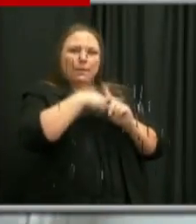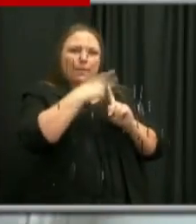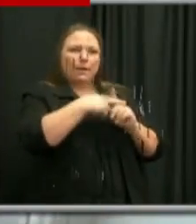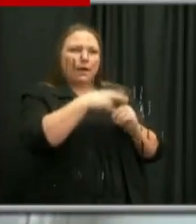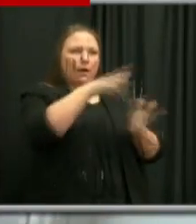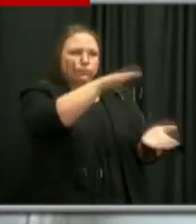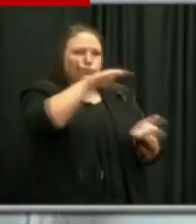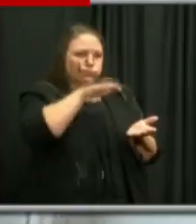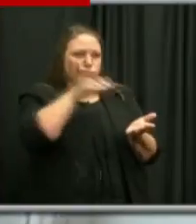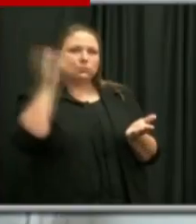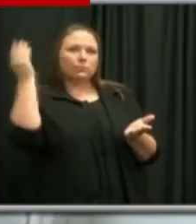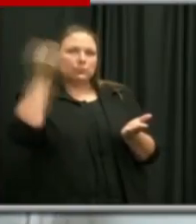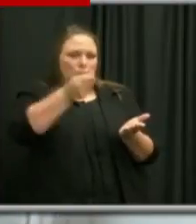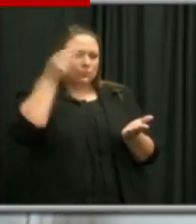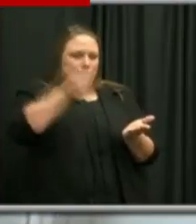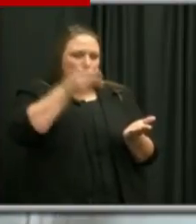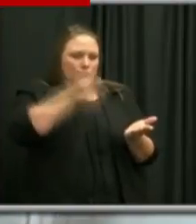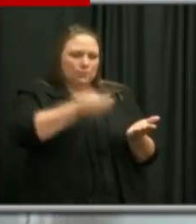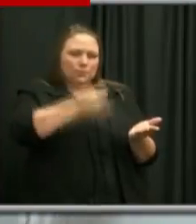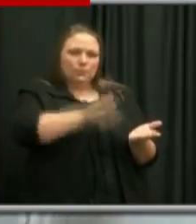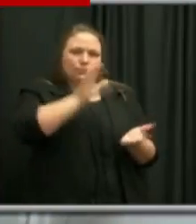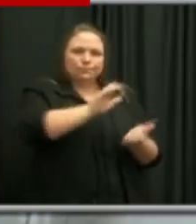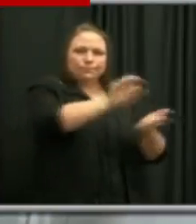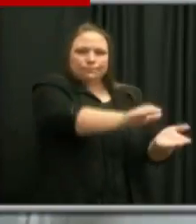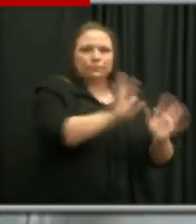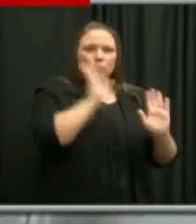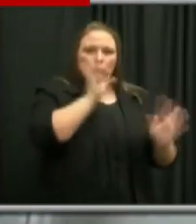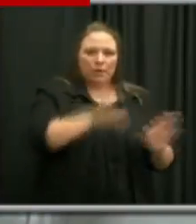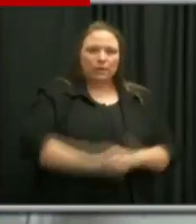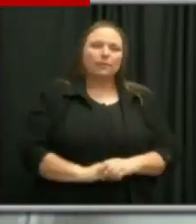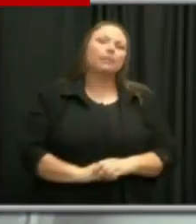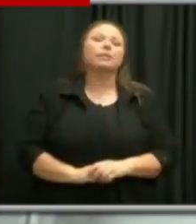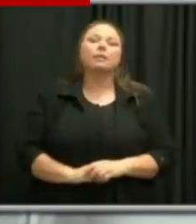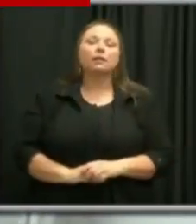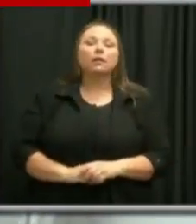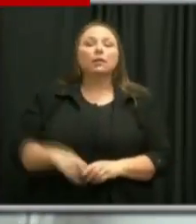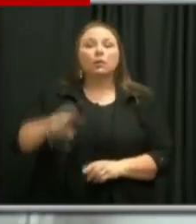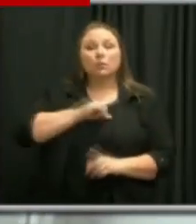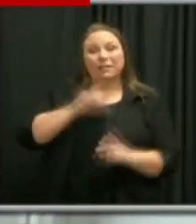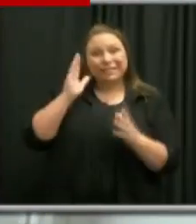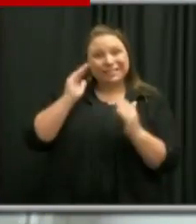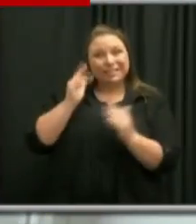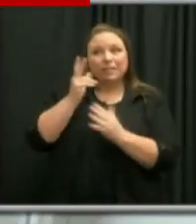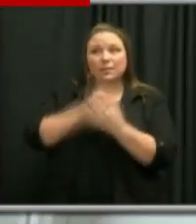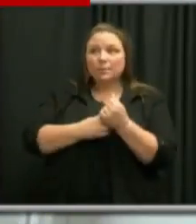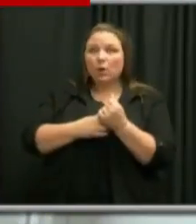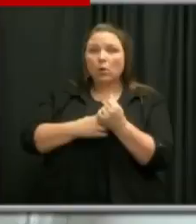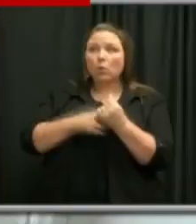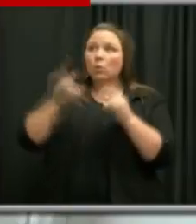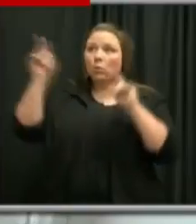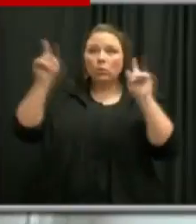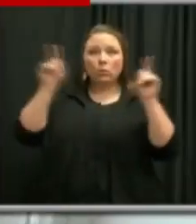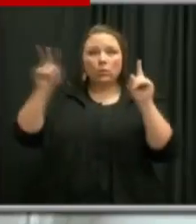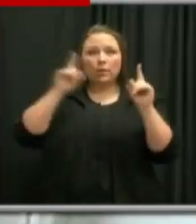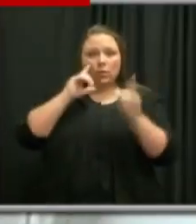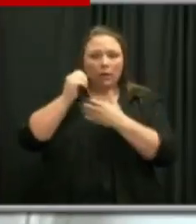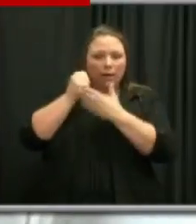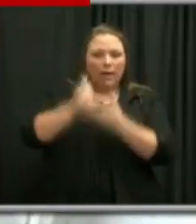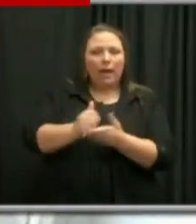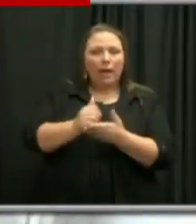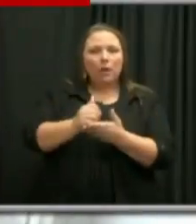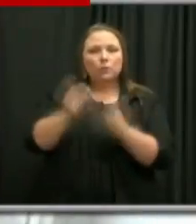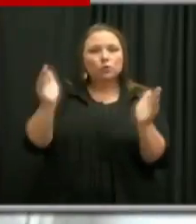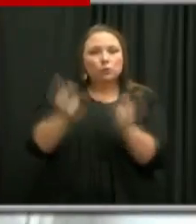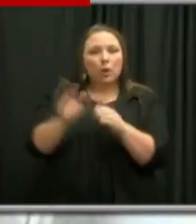the pipeline. NFIB is fully expecting that both rounds of assistance will go to small businesses who need it most, and